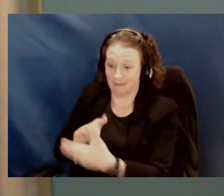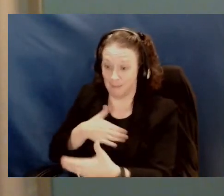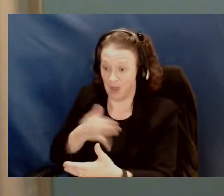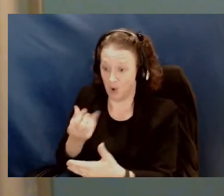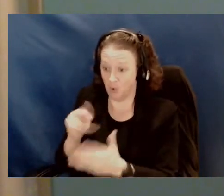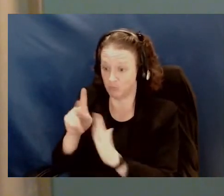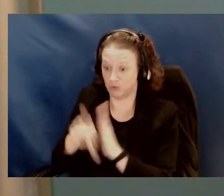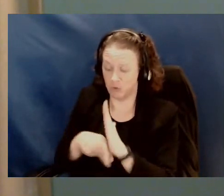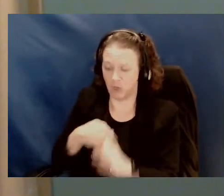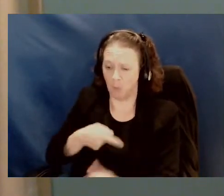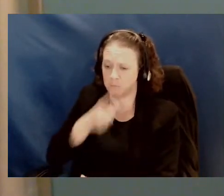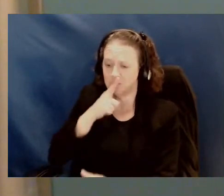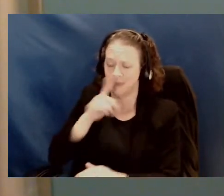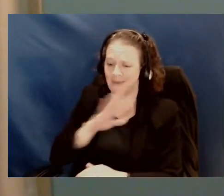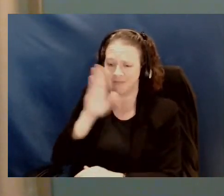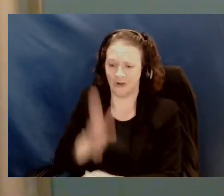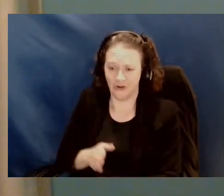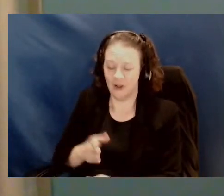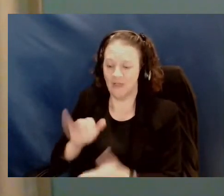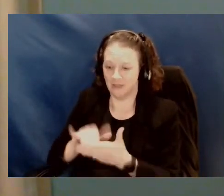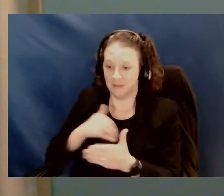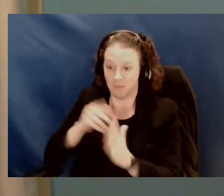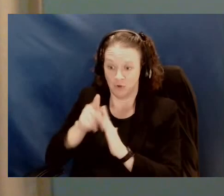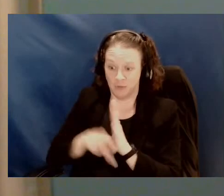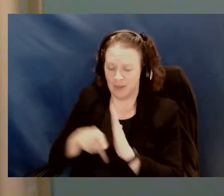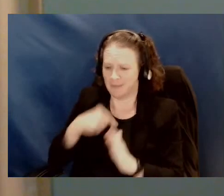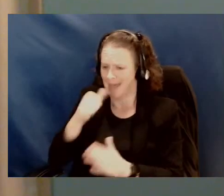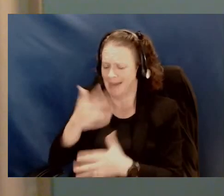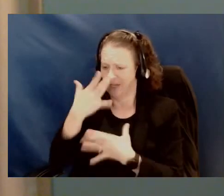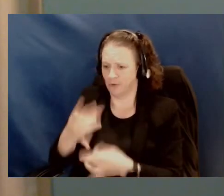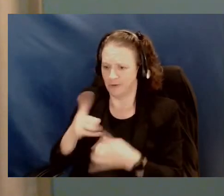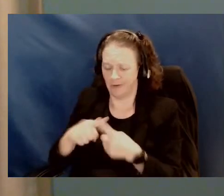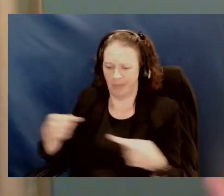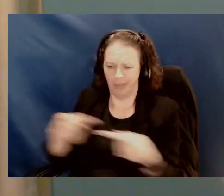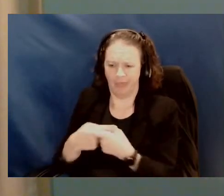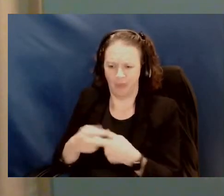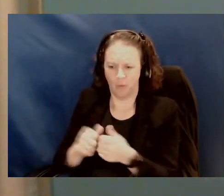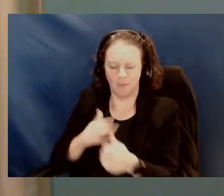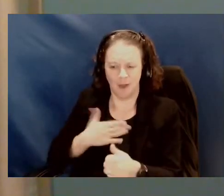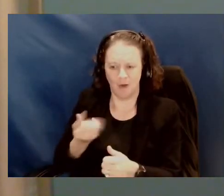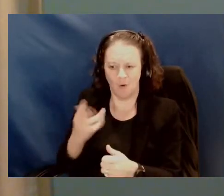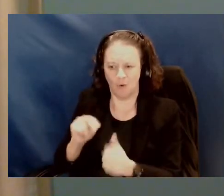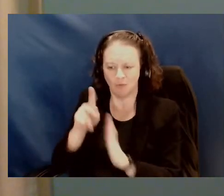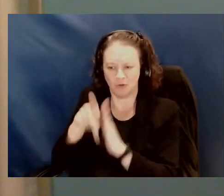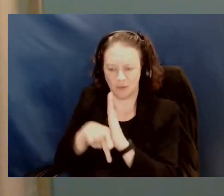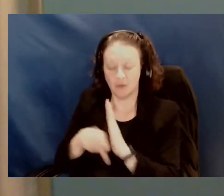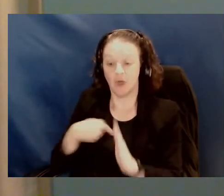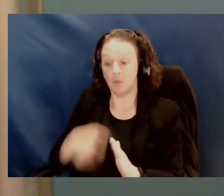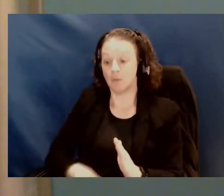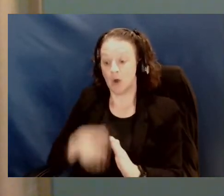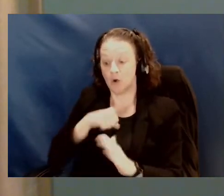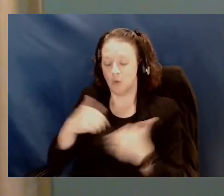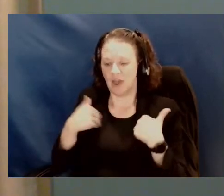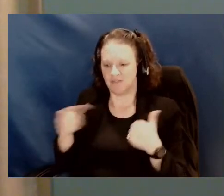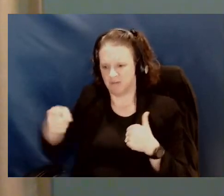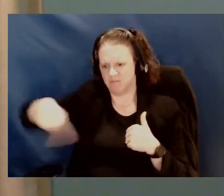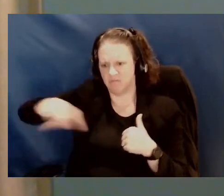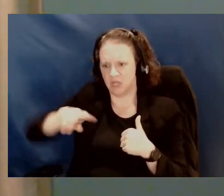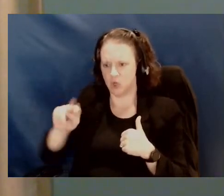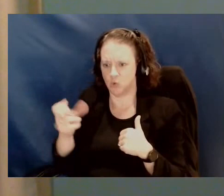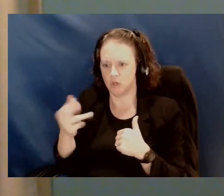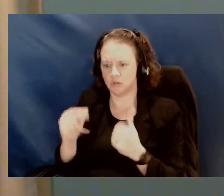those are my principles and I'm not interested in standing against my own principles. But I am very proud to have their support. And one